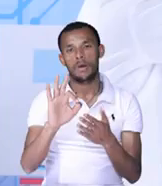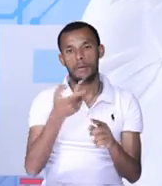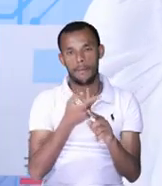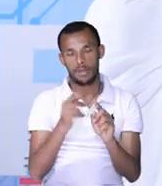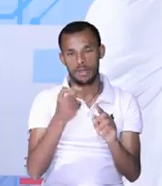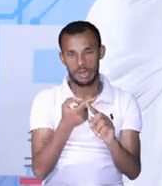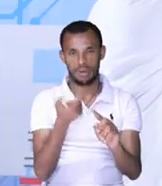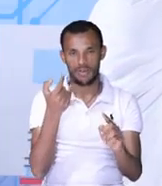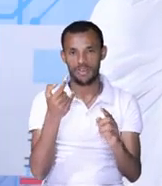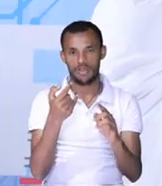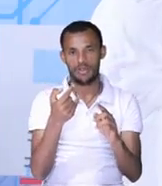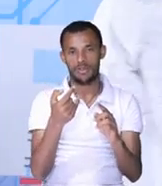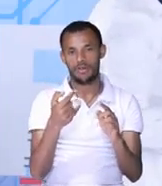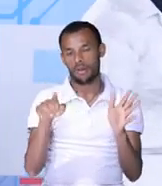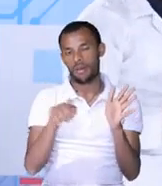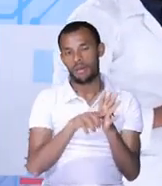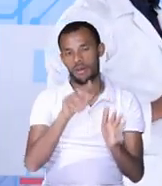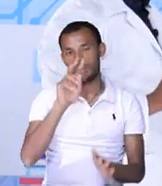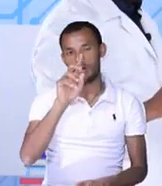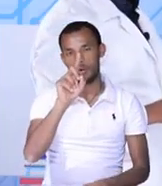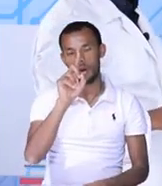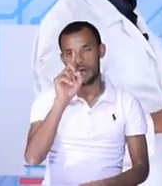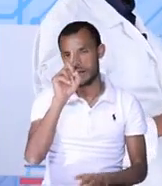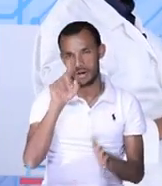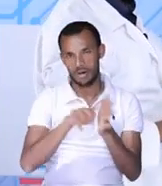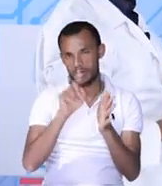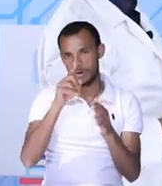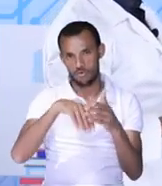but different from -1, different from -1.